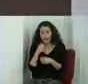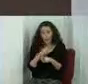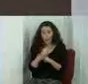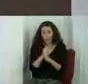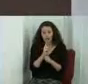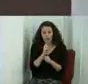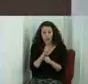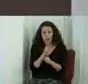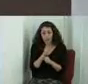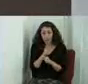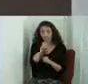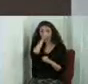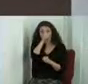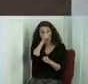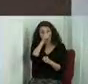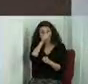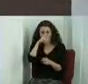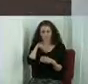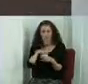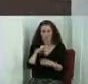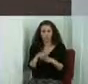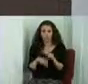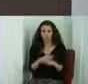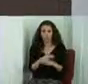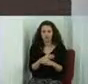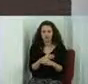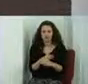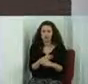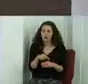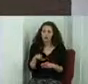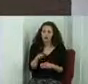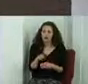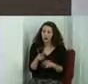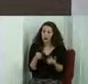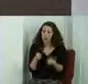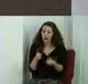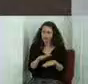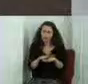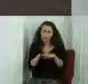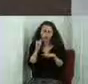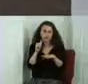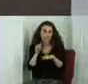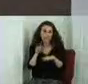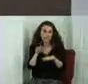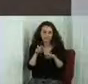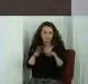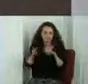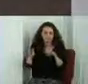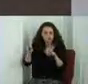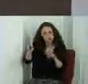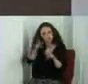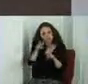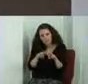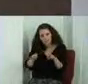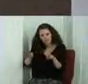in the world. So as those now who have been called on this pilgrimage, on this journey together,